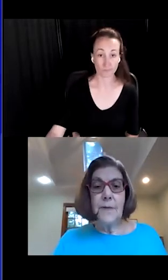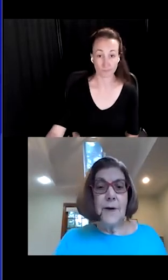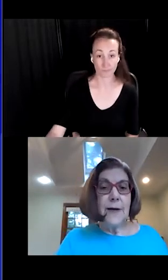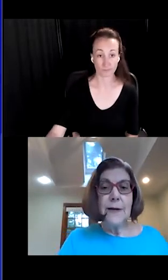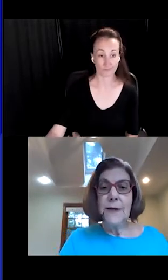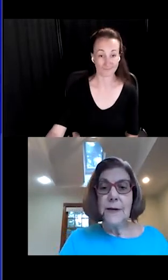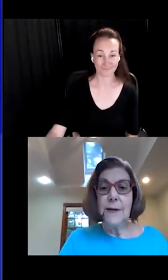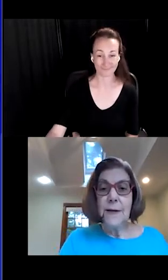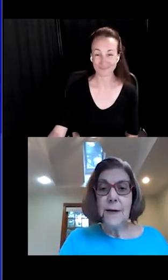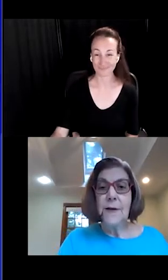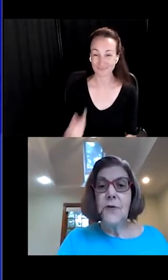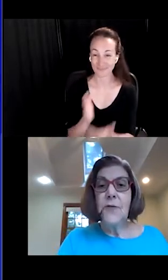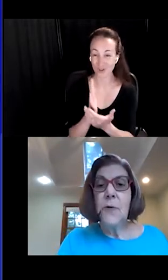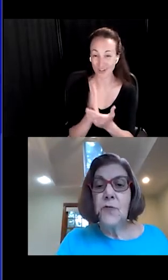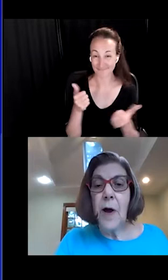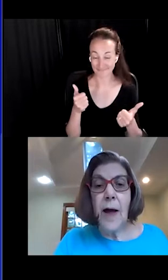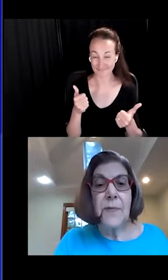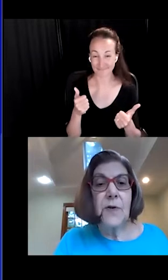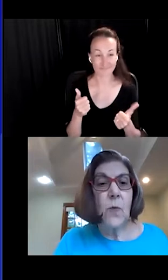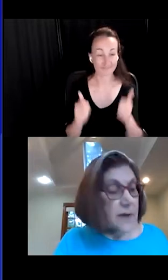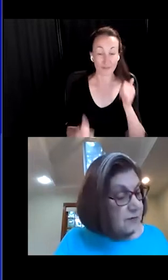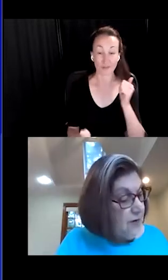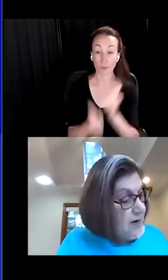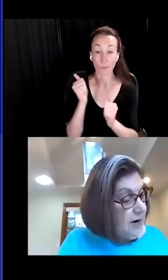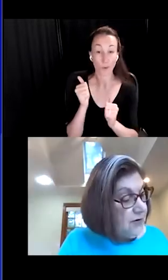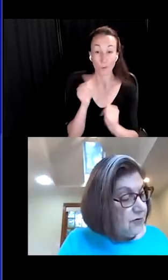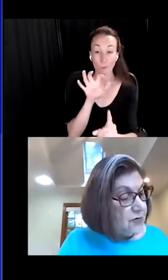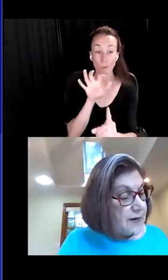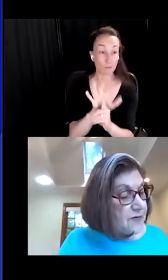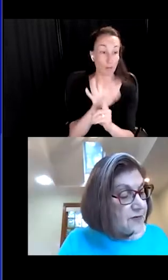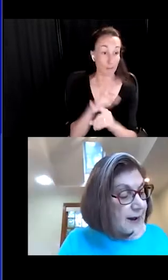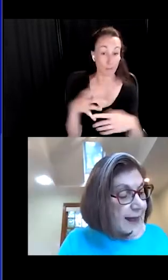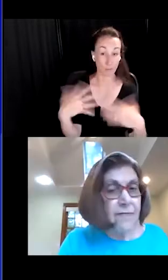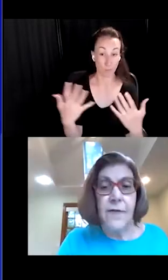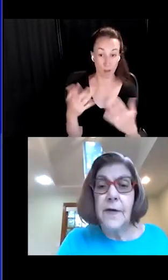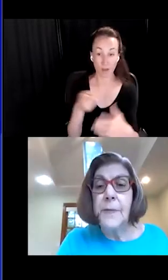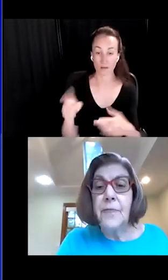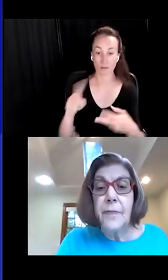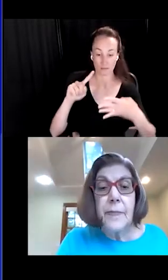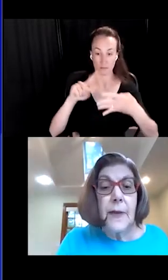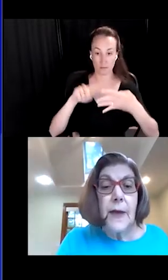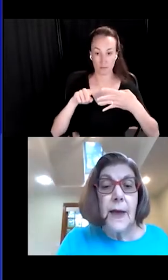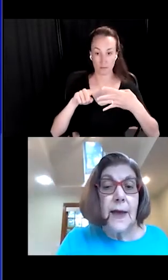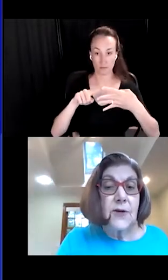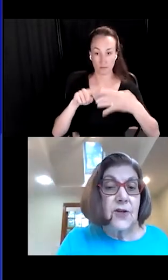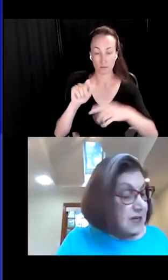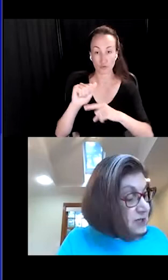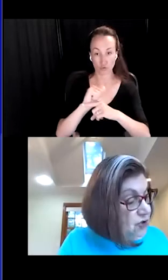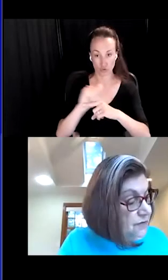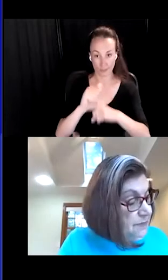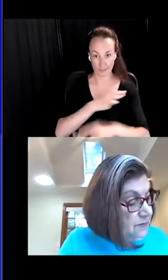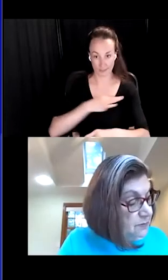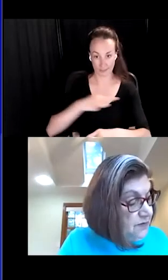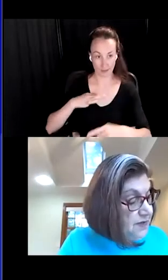All right. So the most popular ones are to train staff and to